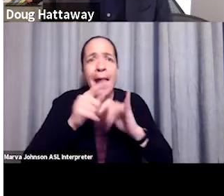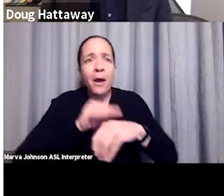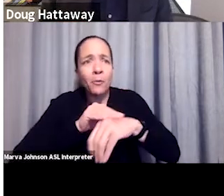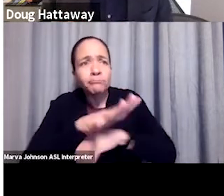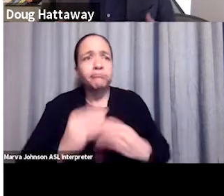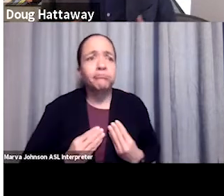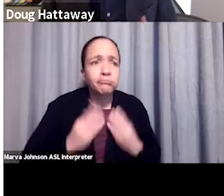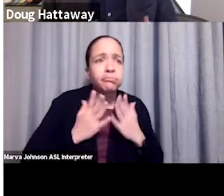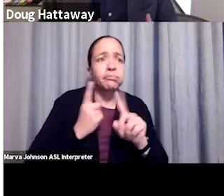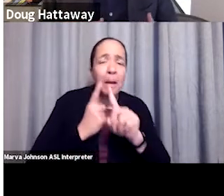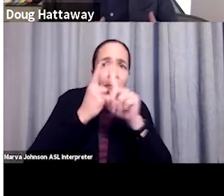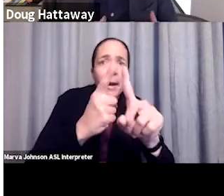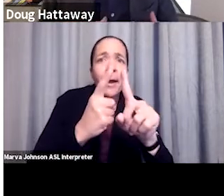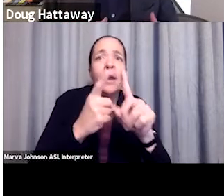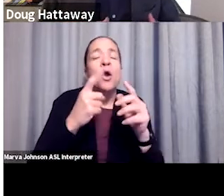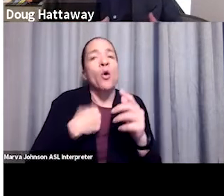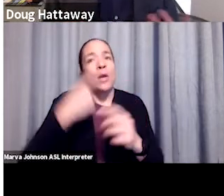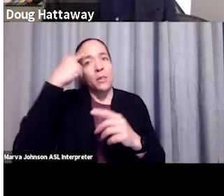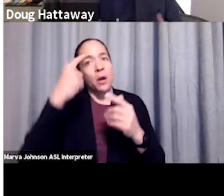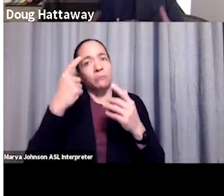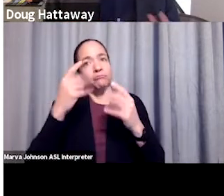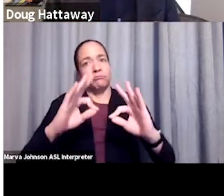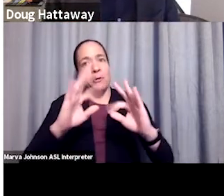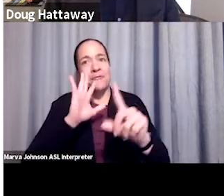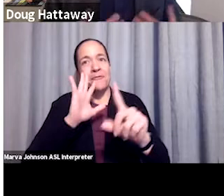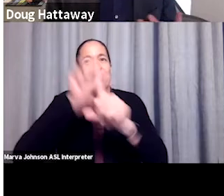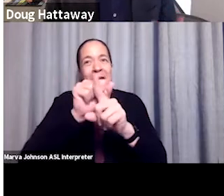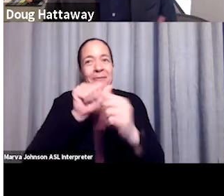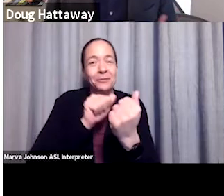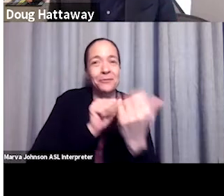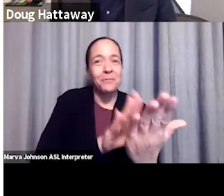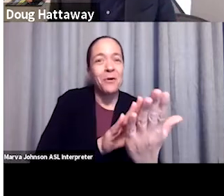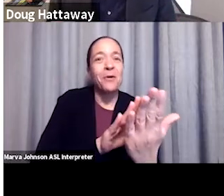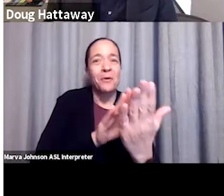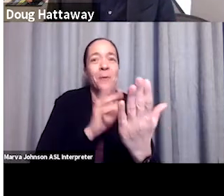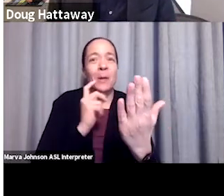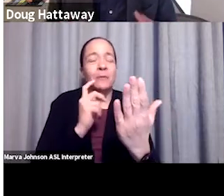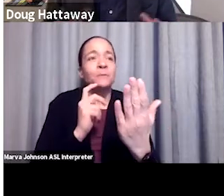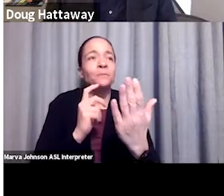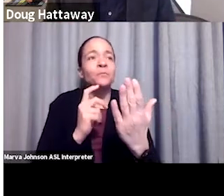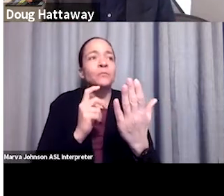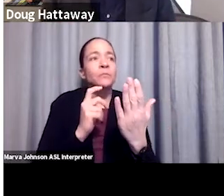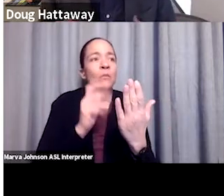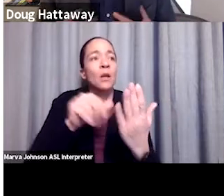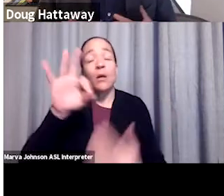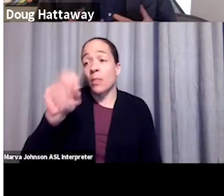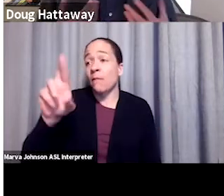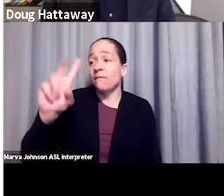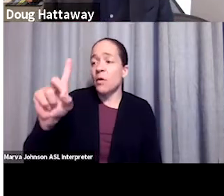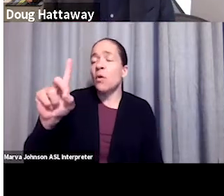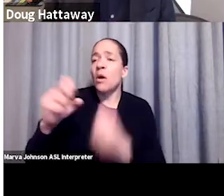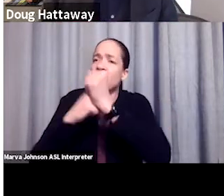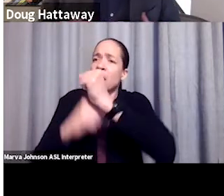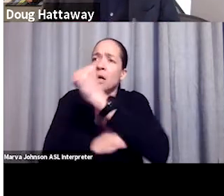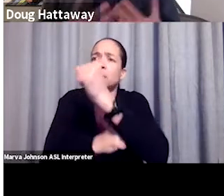the approach, which was provided, the guiding principles were provided by the Ford Foundation that funded this work at the